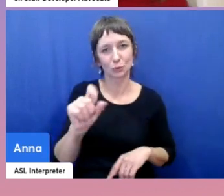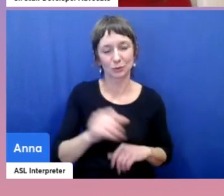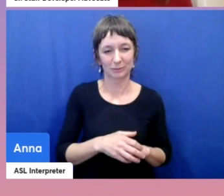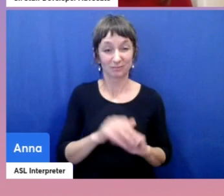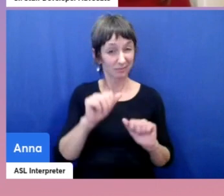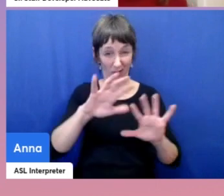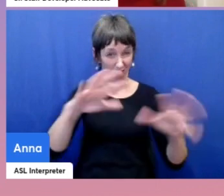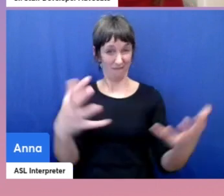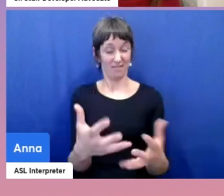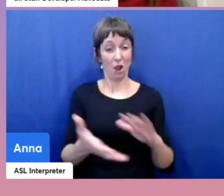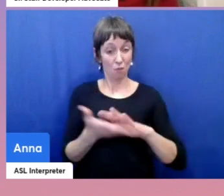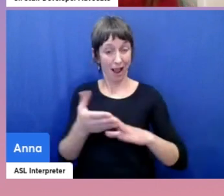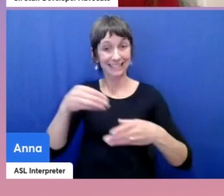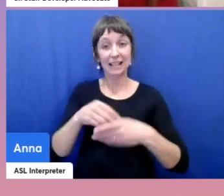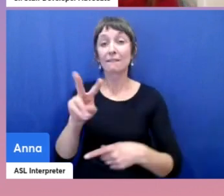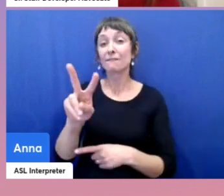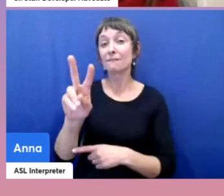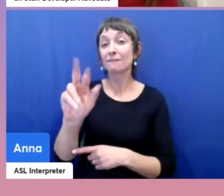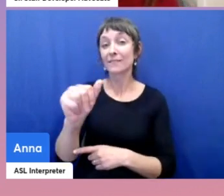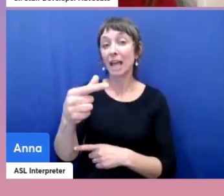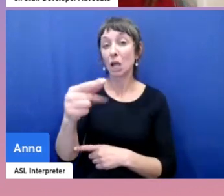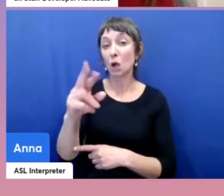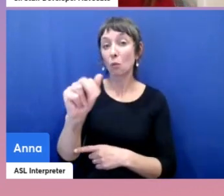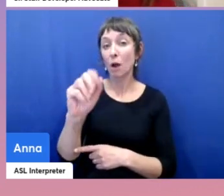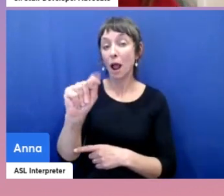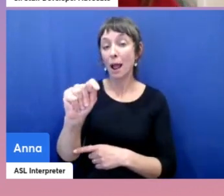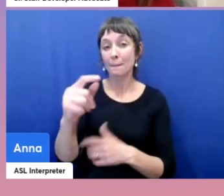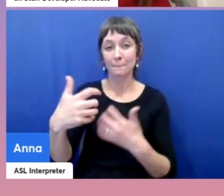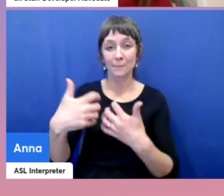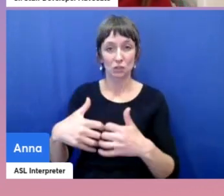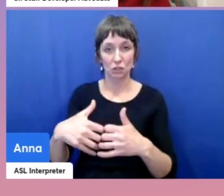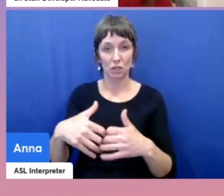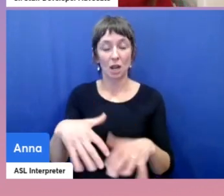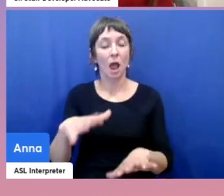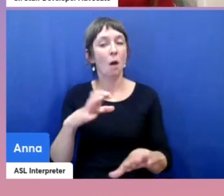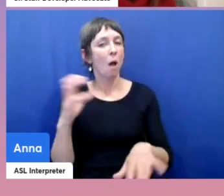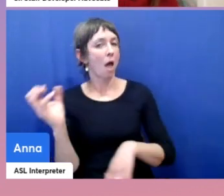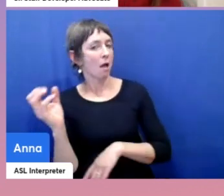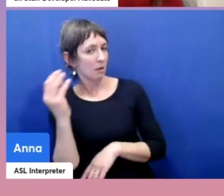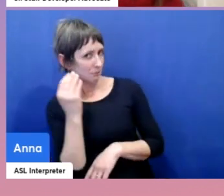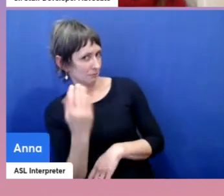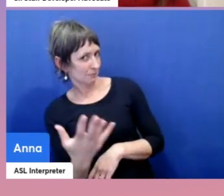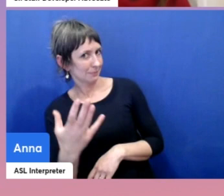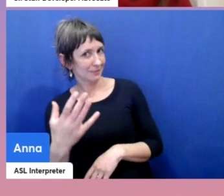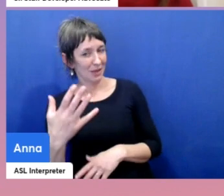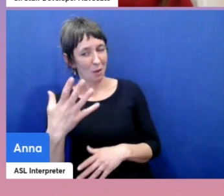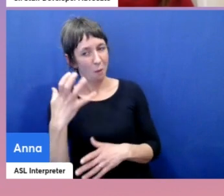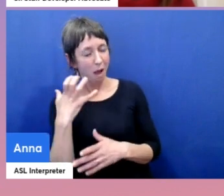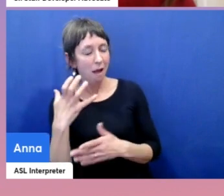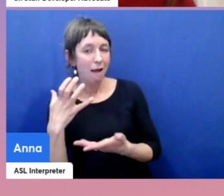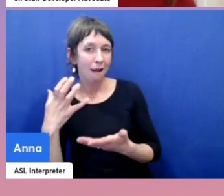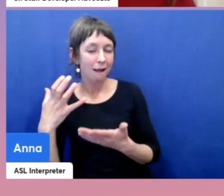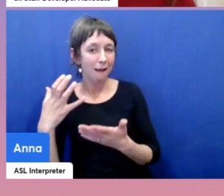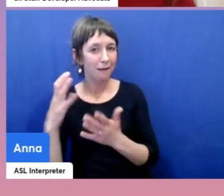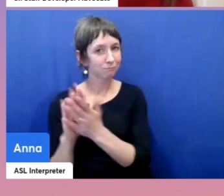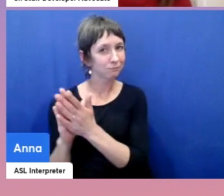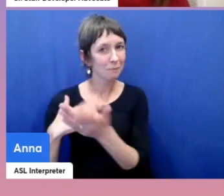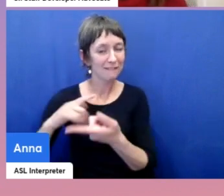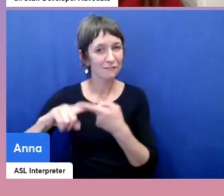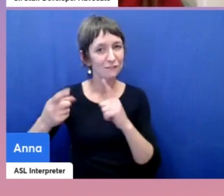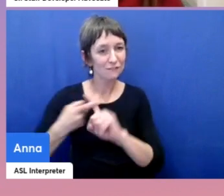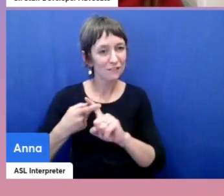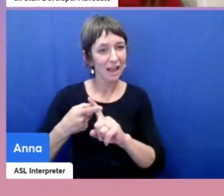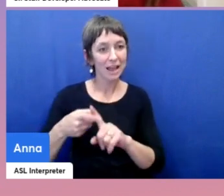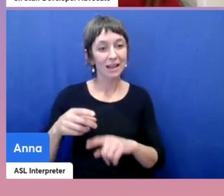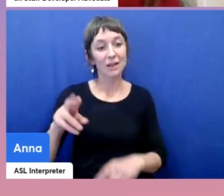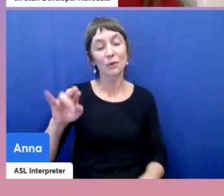in a Vagrant machine. Now, as an aside, I do want to give a massive shout out to my friend and HashiQube creator, Rian